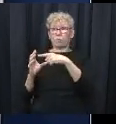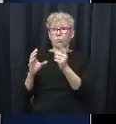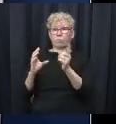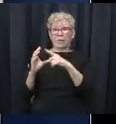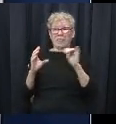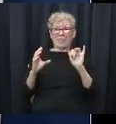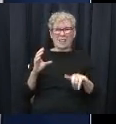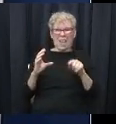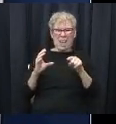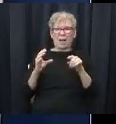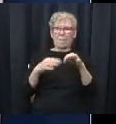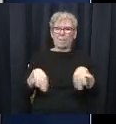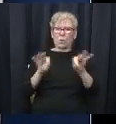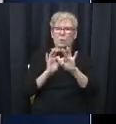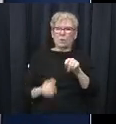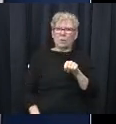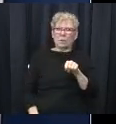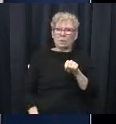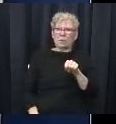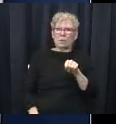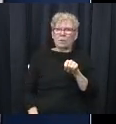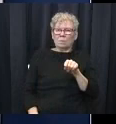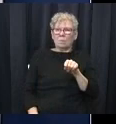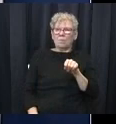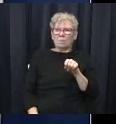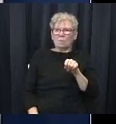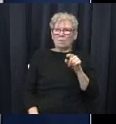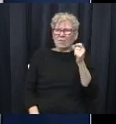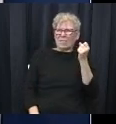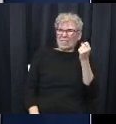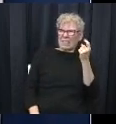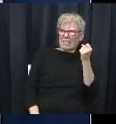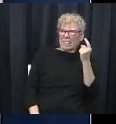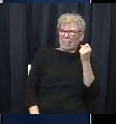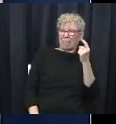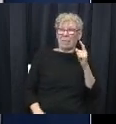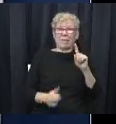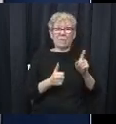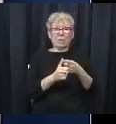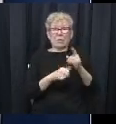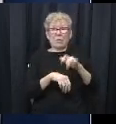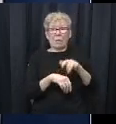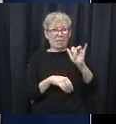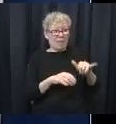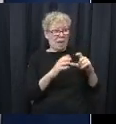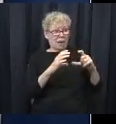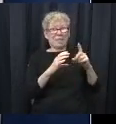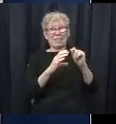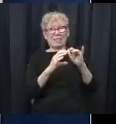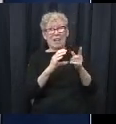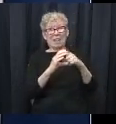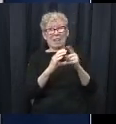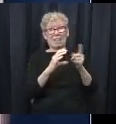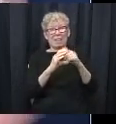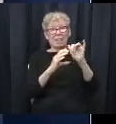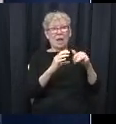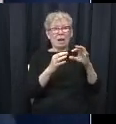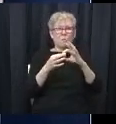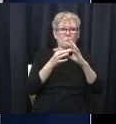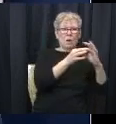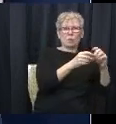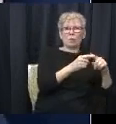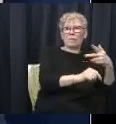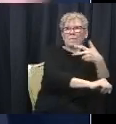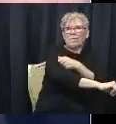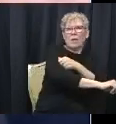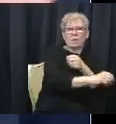that ties in the Dial to vaccines successfully distributed. Jill will explain how this works, but there's